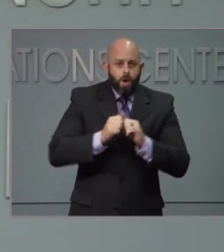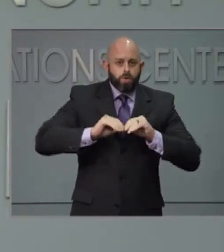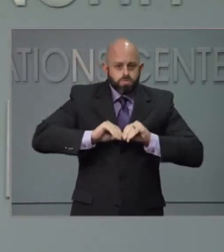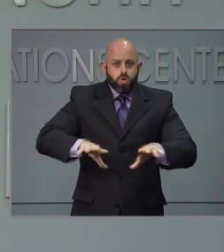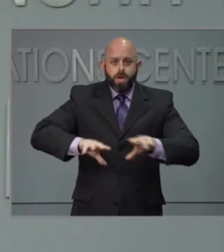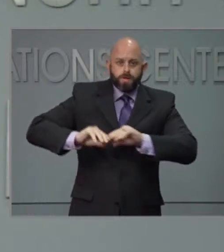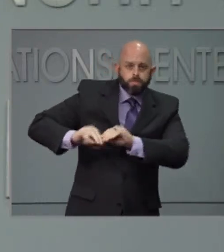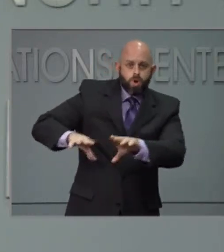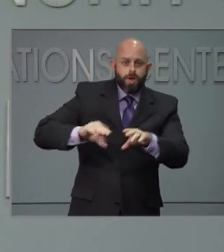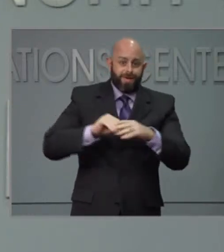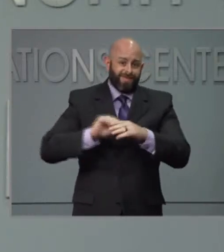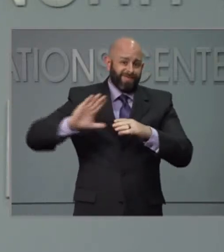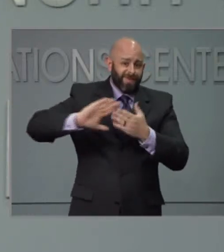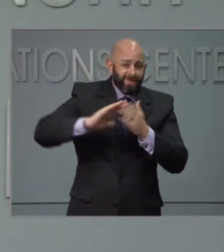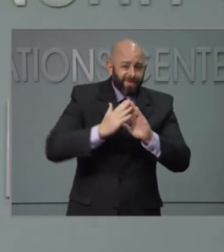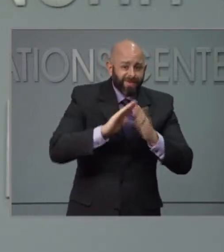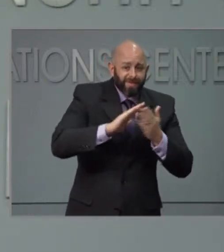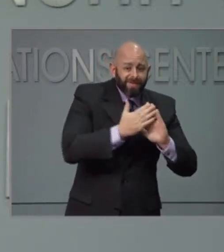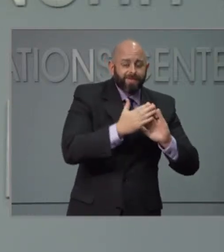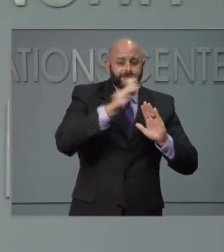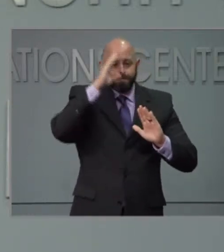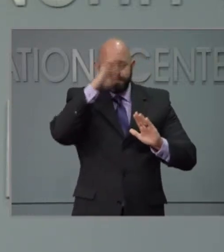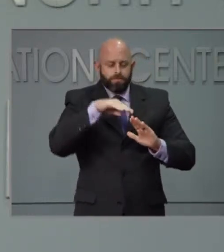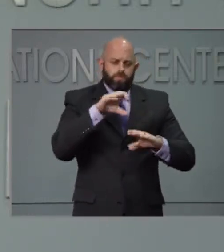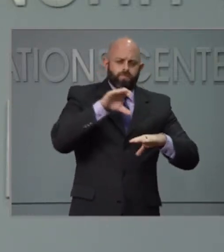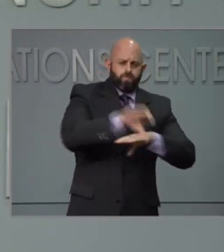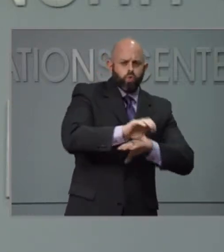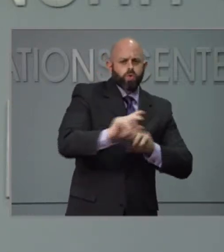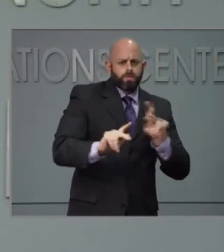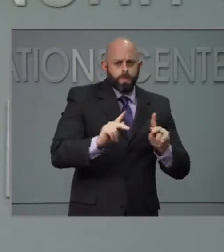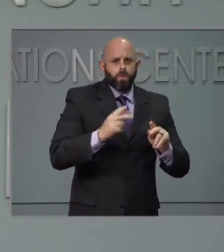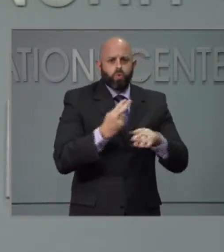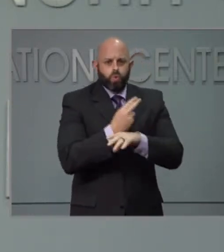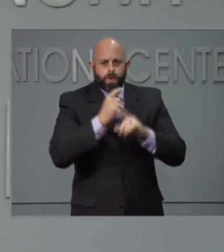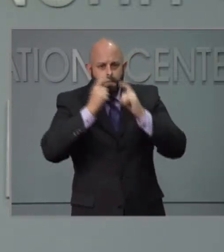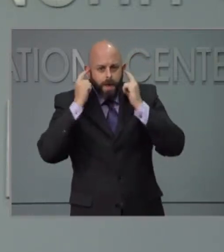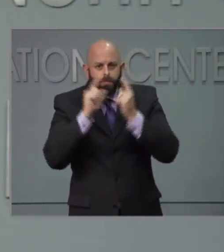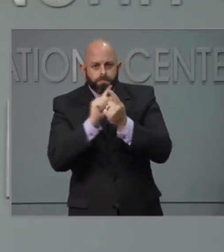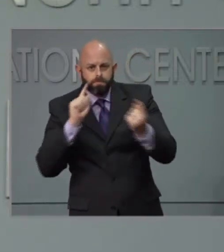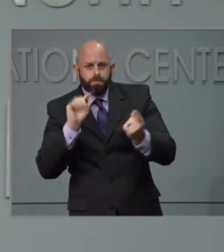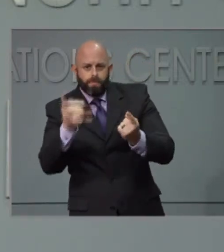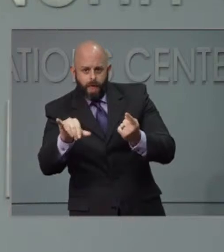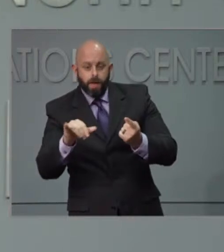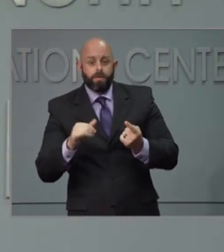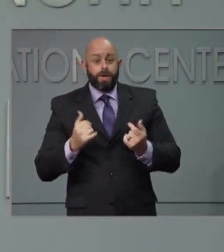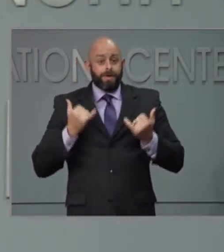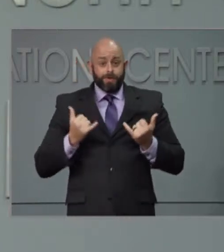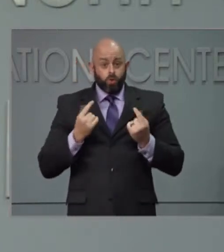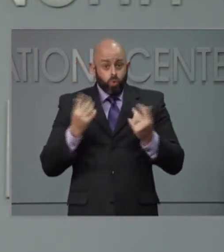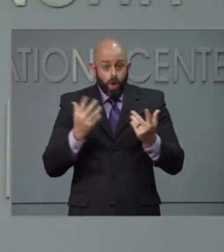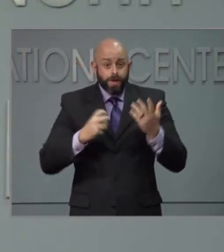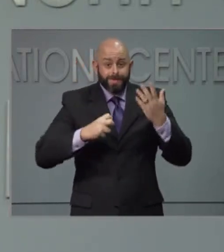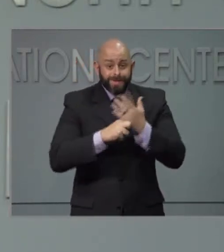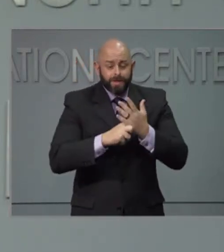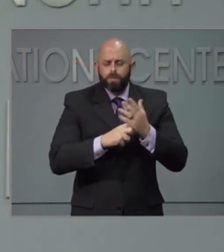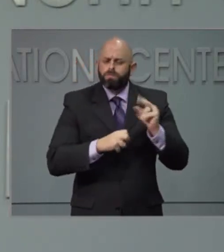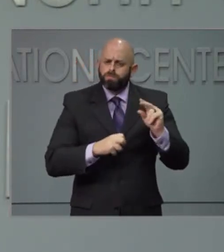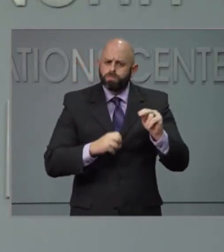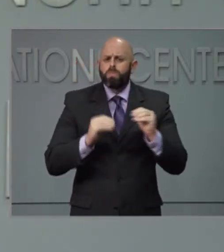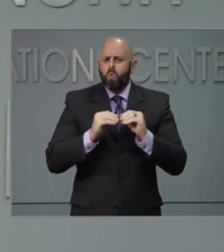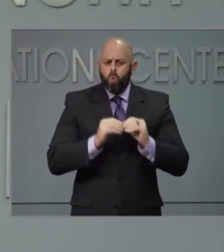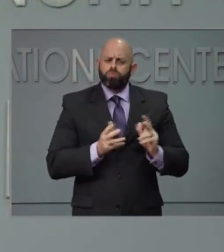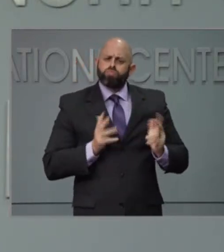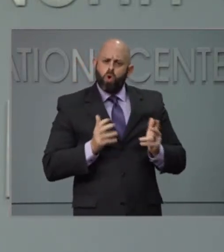communities. So you're seeing more and more law enforcement talking to people, reminding them, and we're also